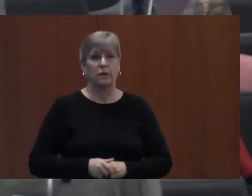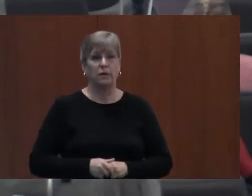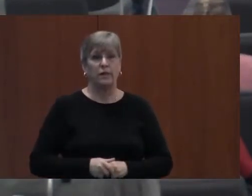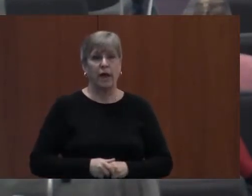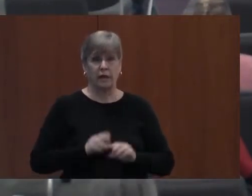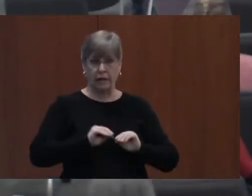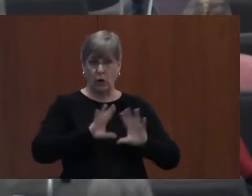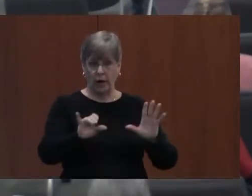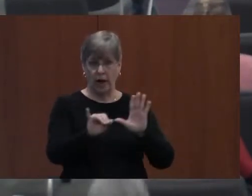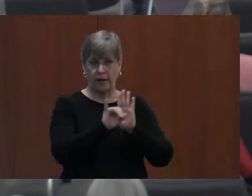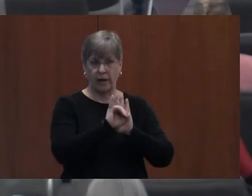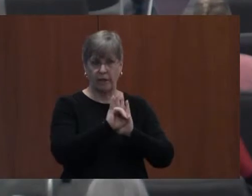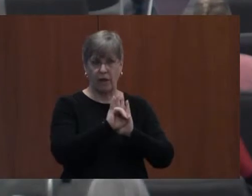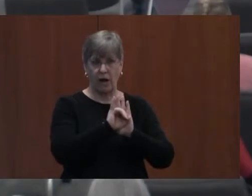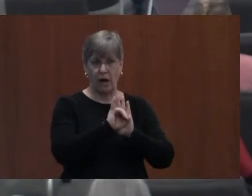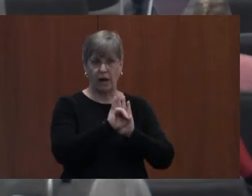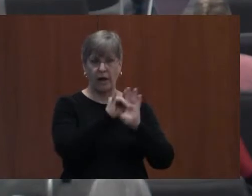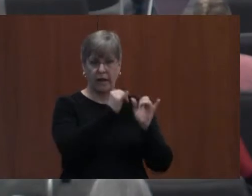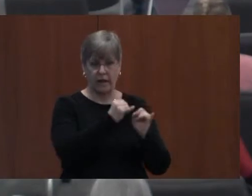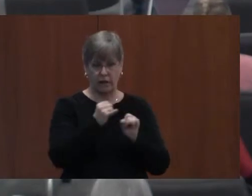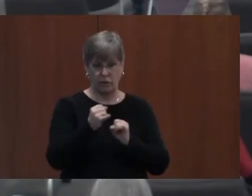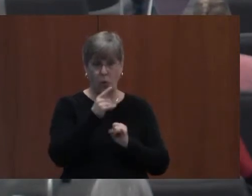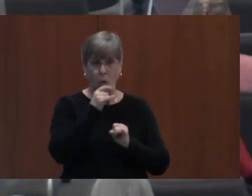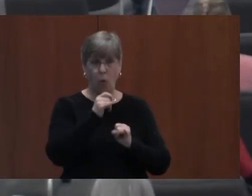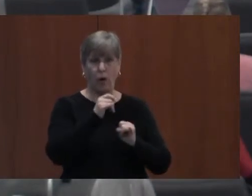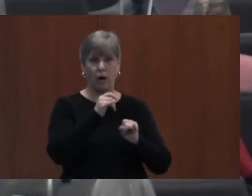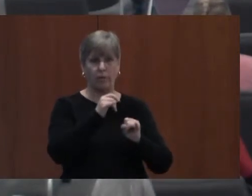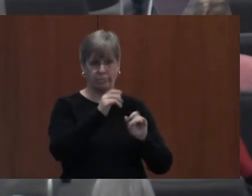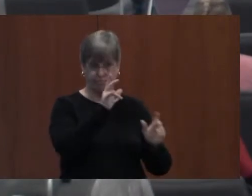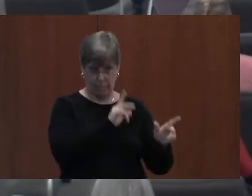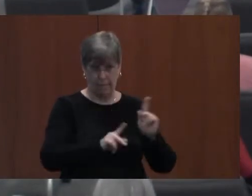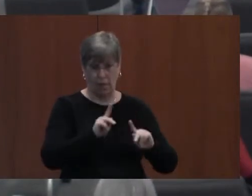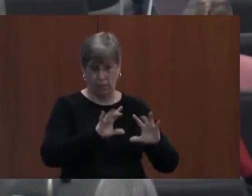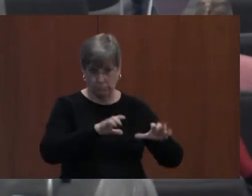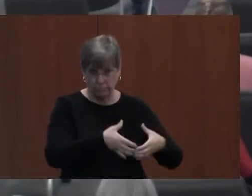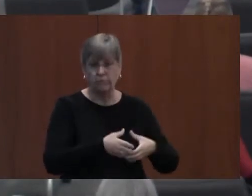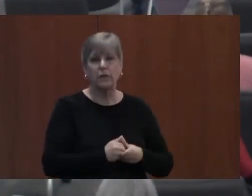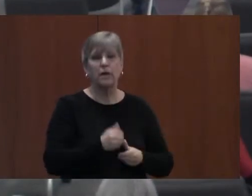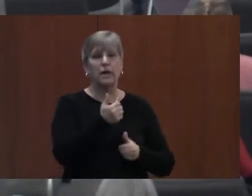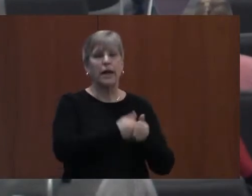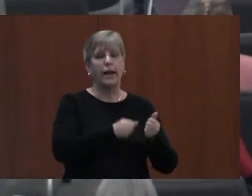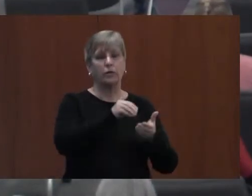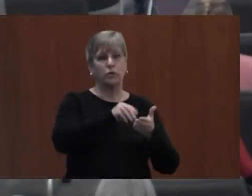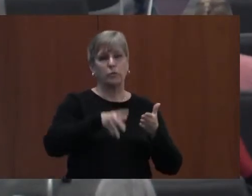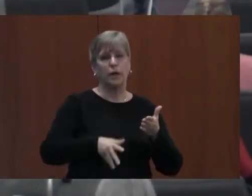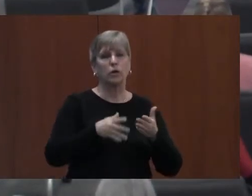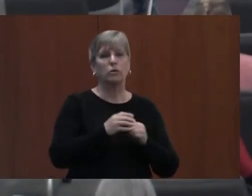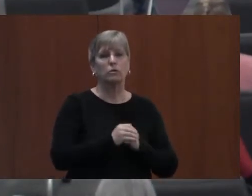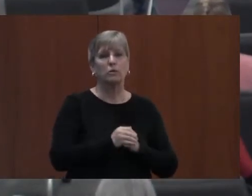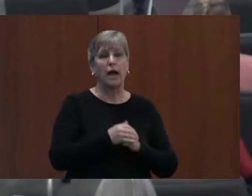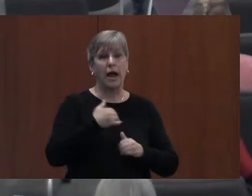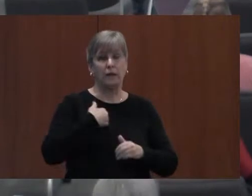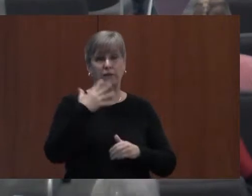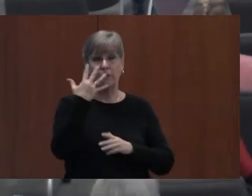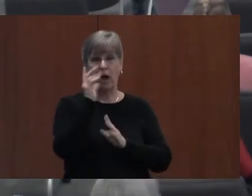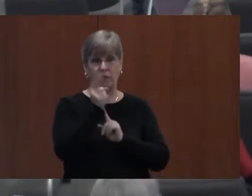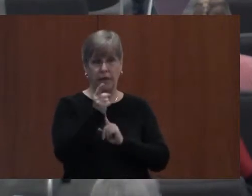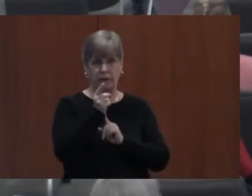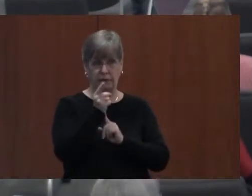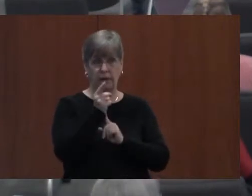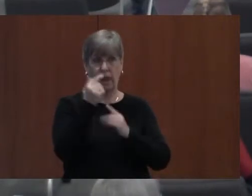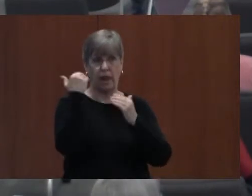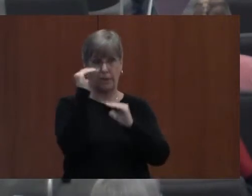clearly identify an individual or individuals. Each speaker may speak for up to 5 minutes.